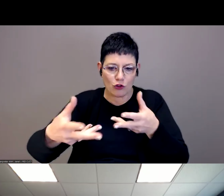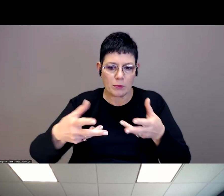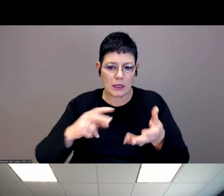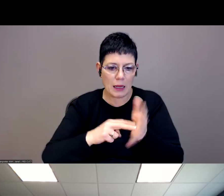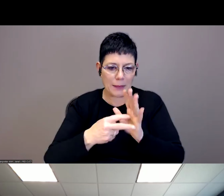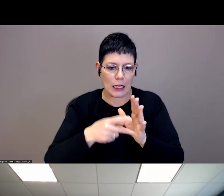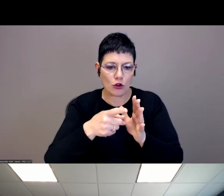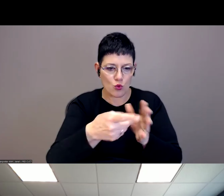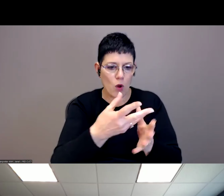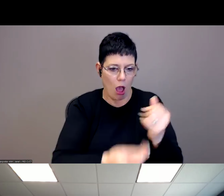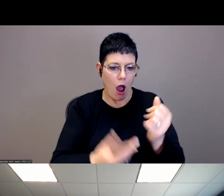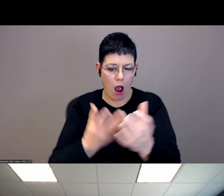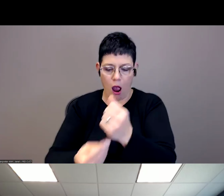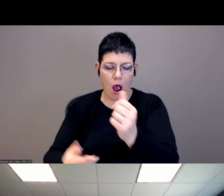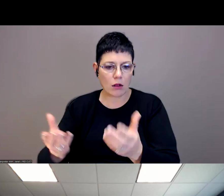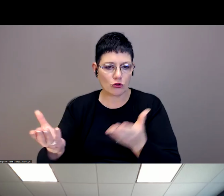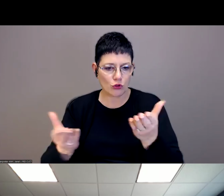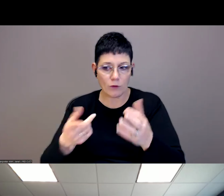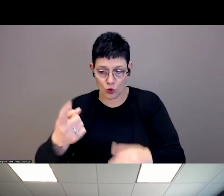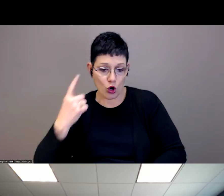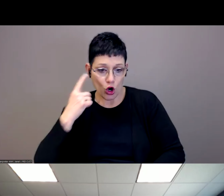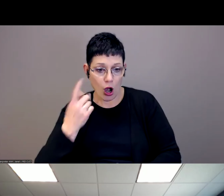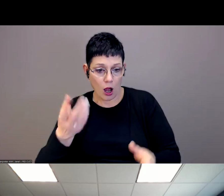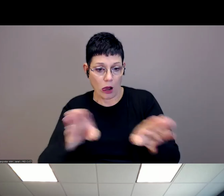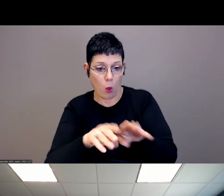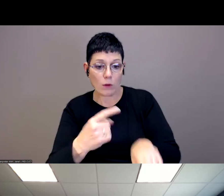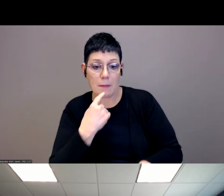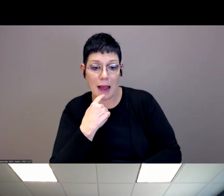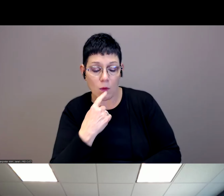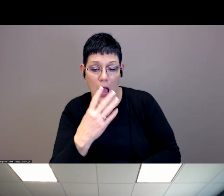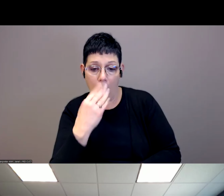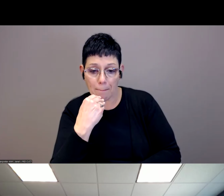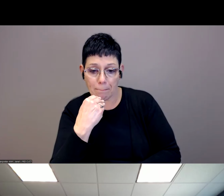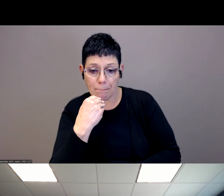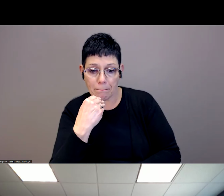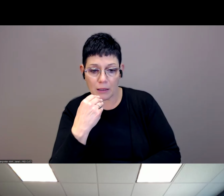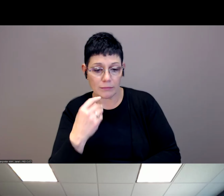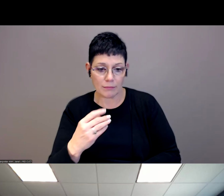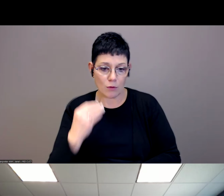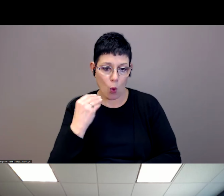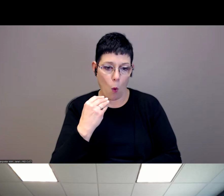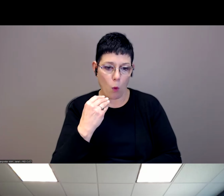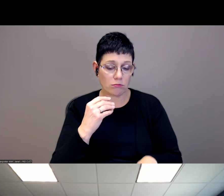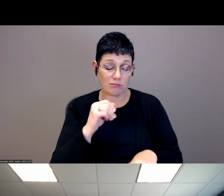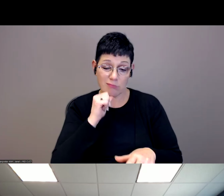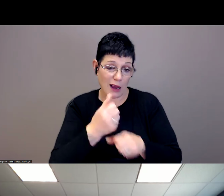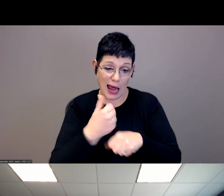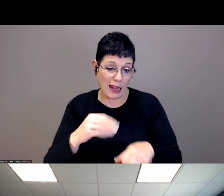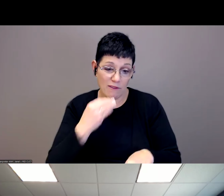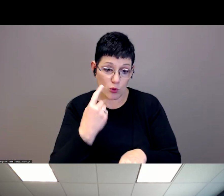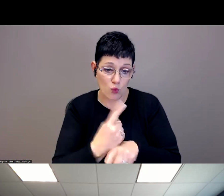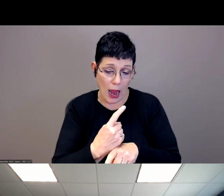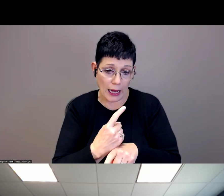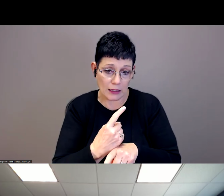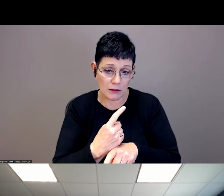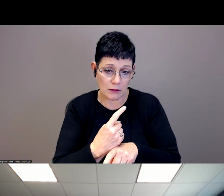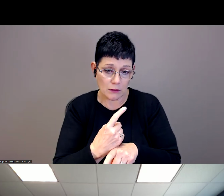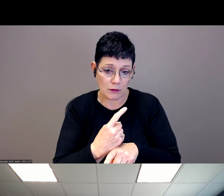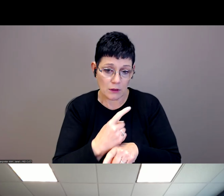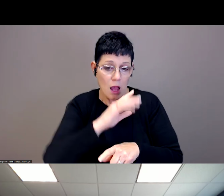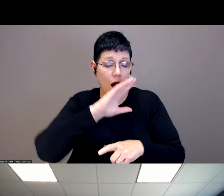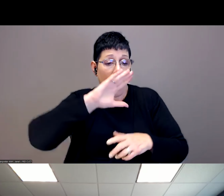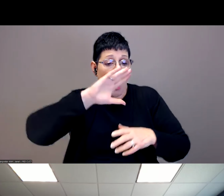services. You heard a closed mouth don't get fed. That's old school logic. Not all kinfolk are